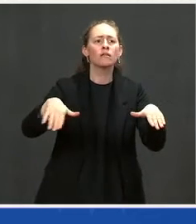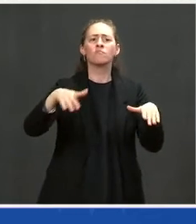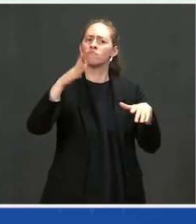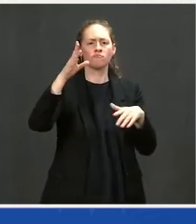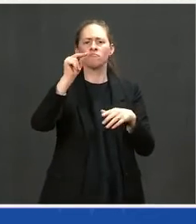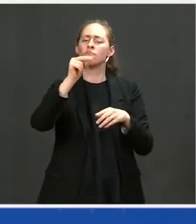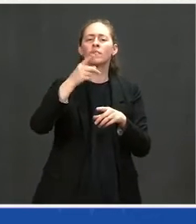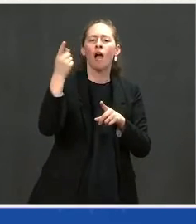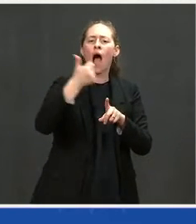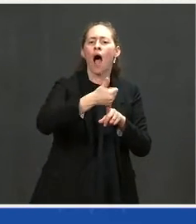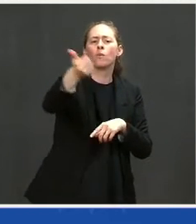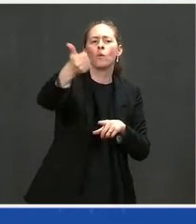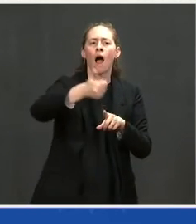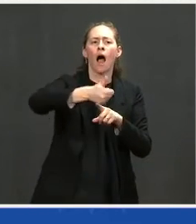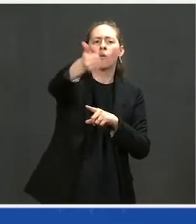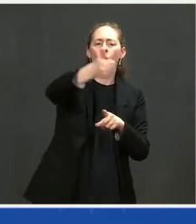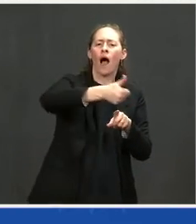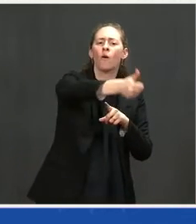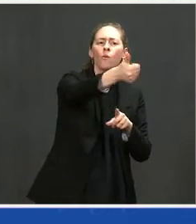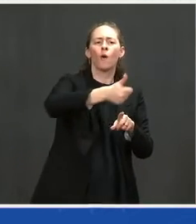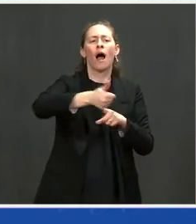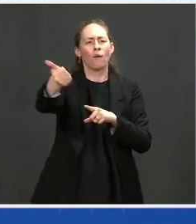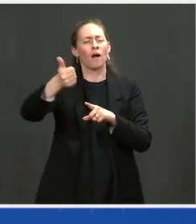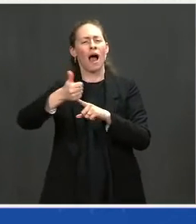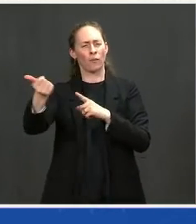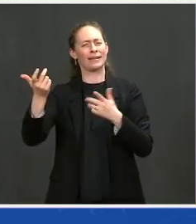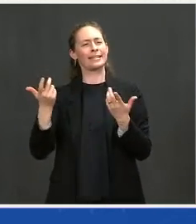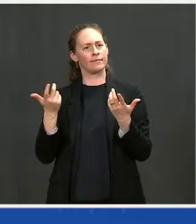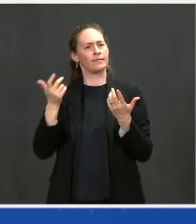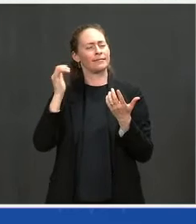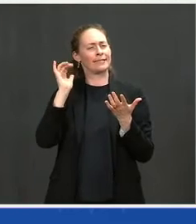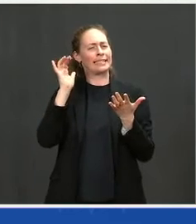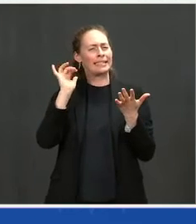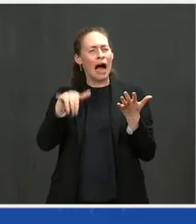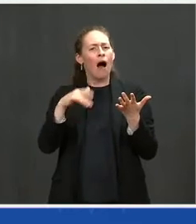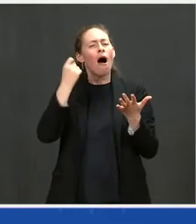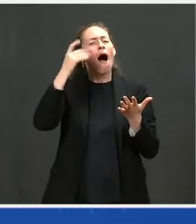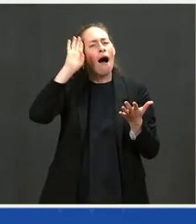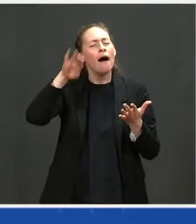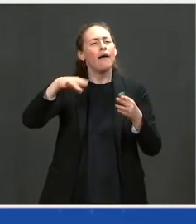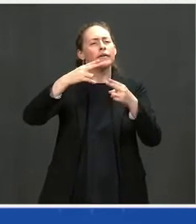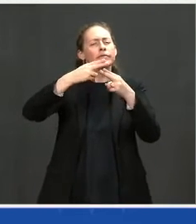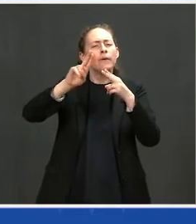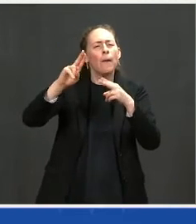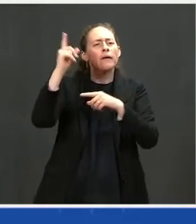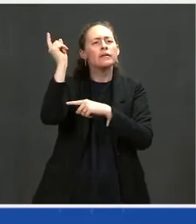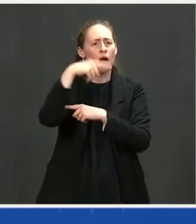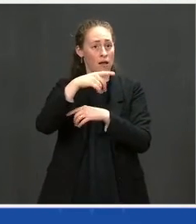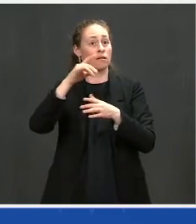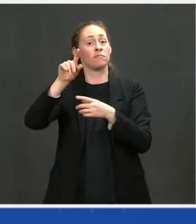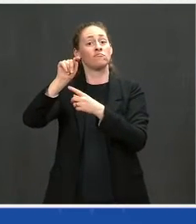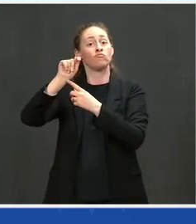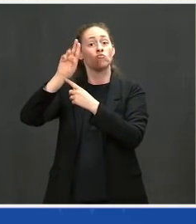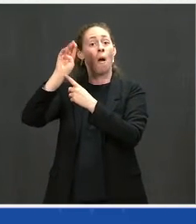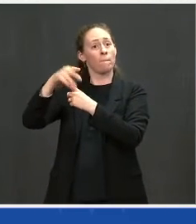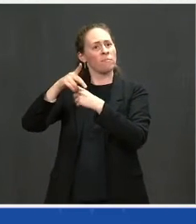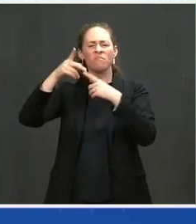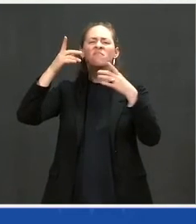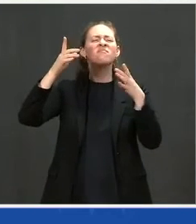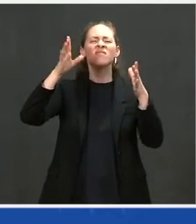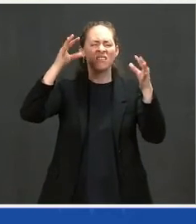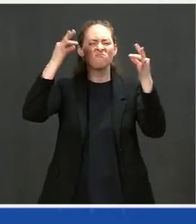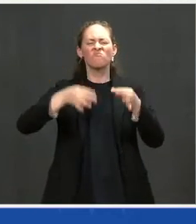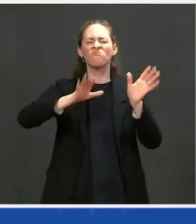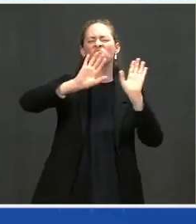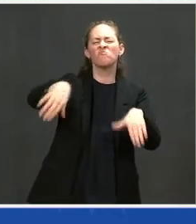be more than a few days, a little while. But he dismantled all of that. And so what we're doing now is attempting